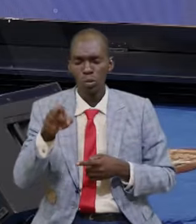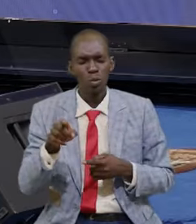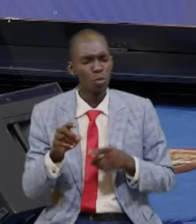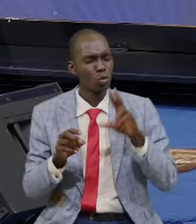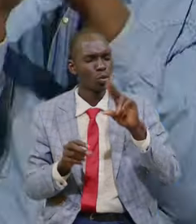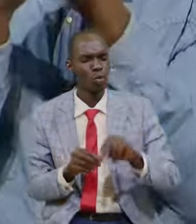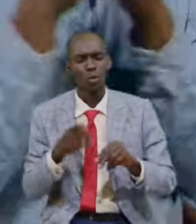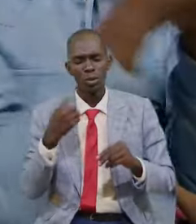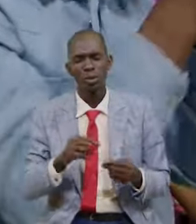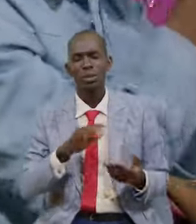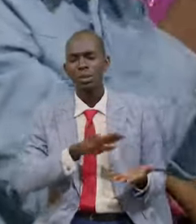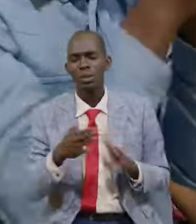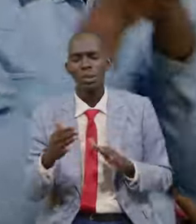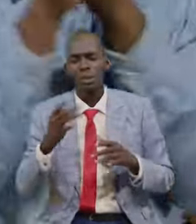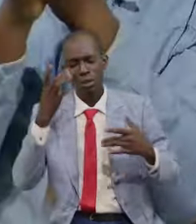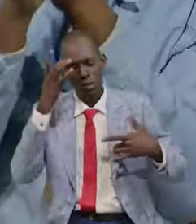you in Jesus' name.